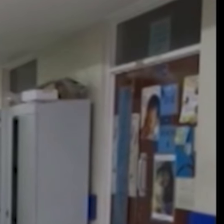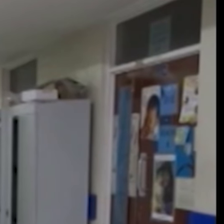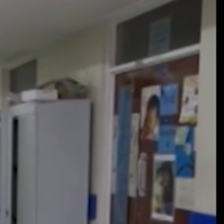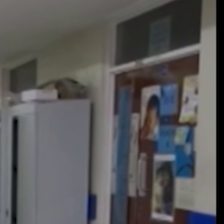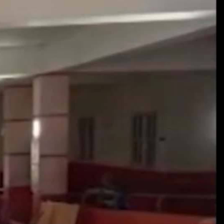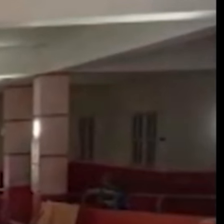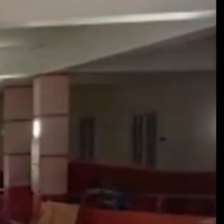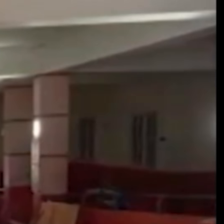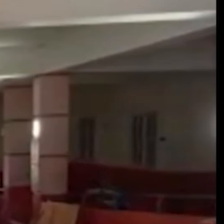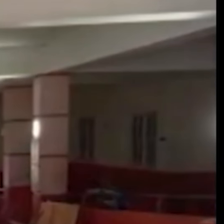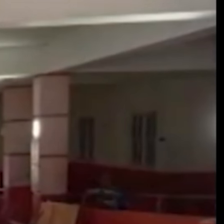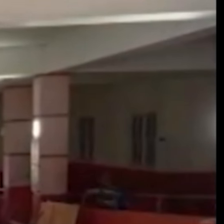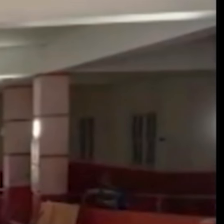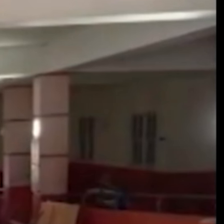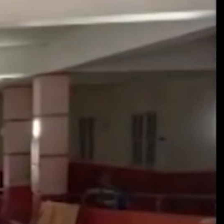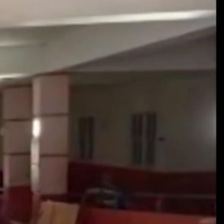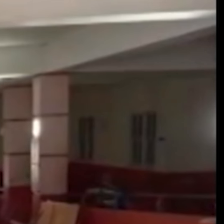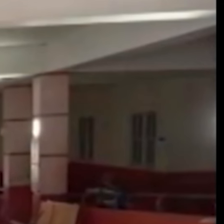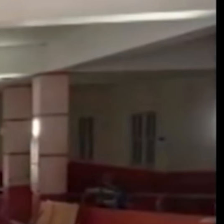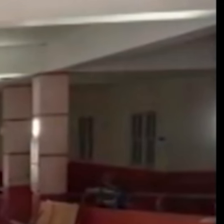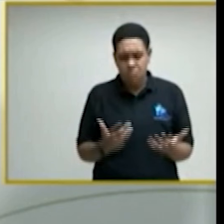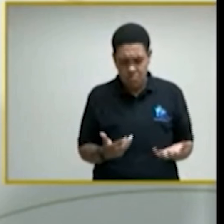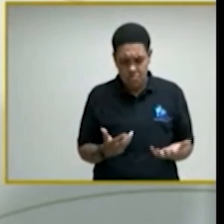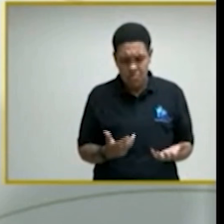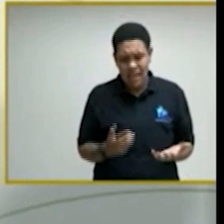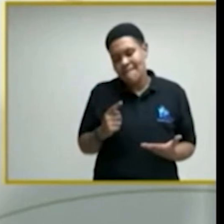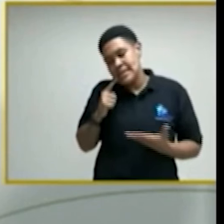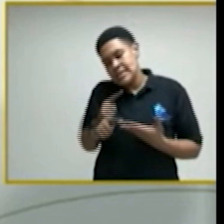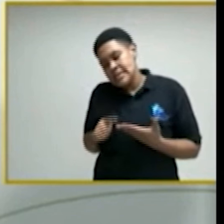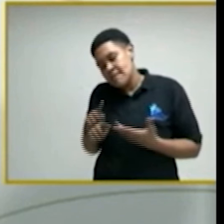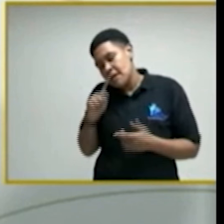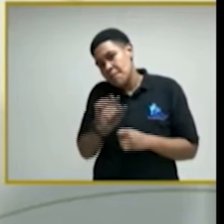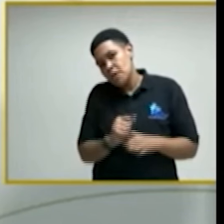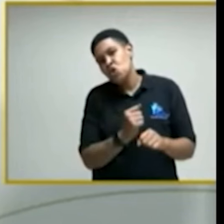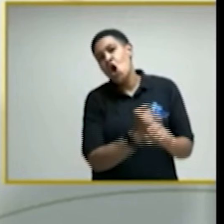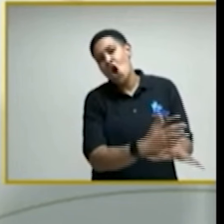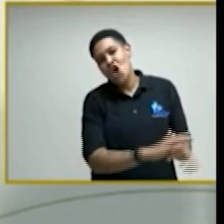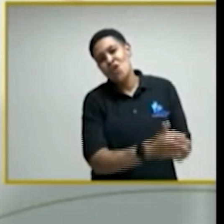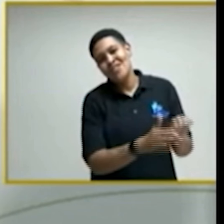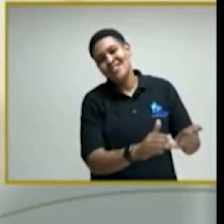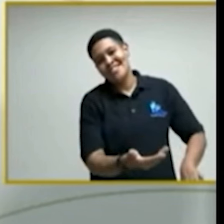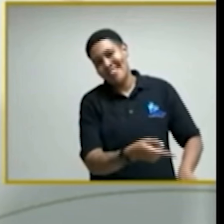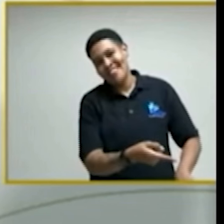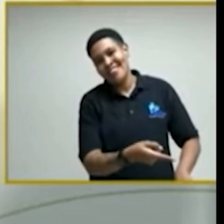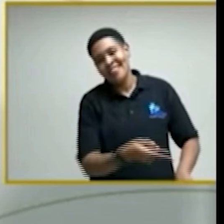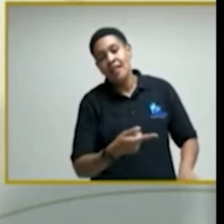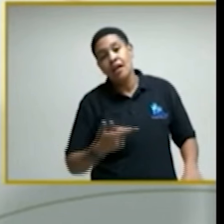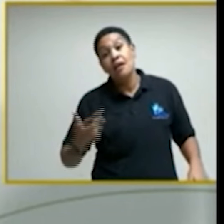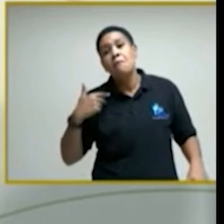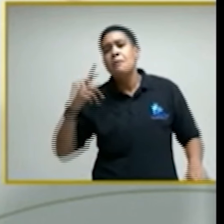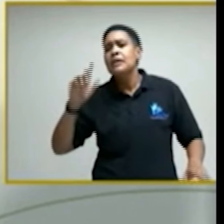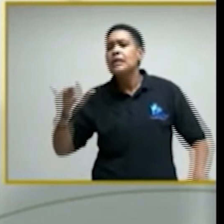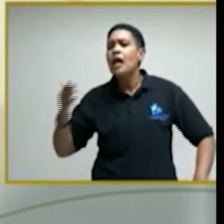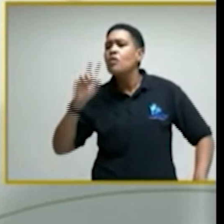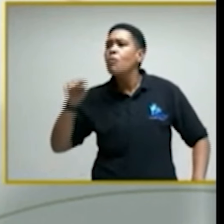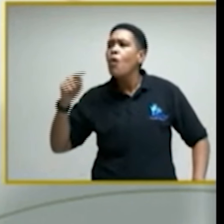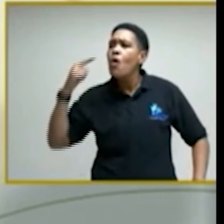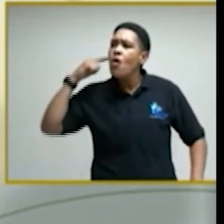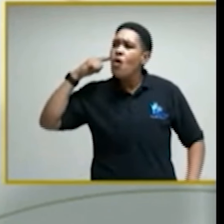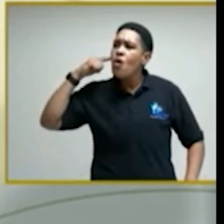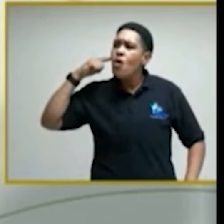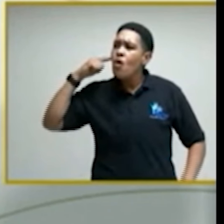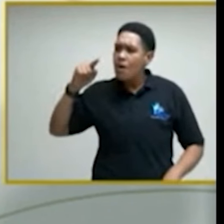into the deaths are the reasons for the backlog. We may get a death reported, but we don't have enough information to be able